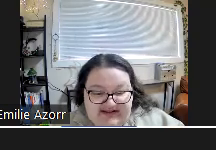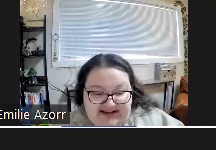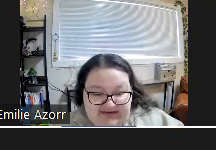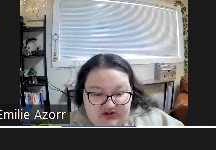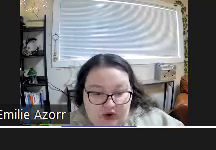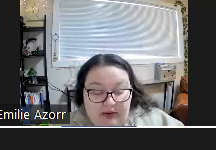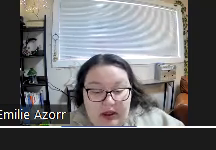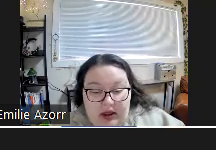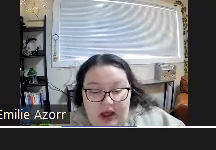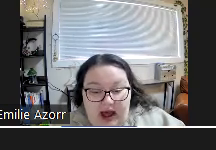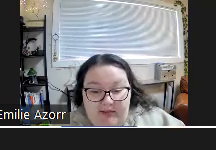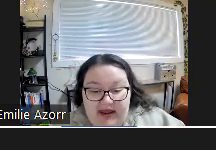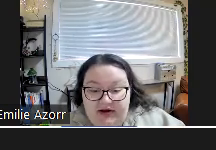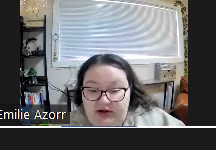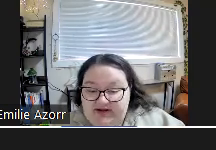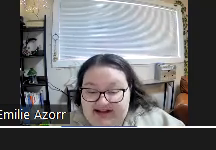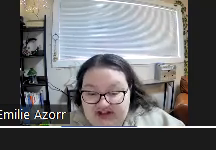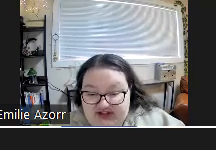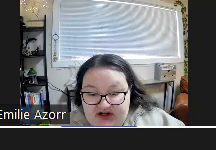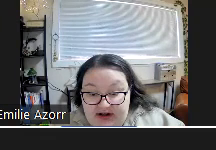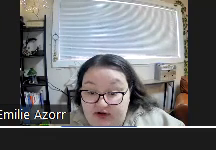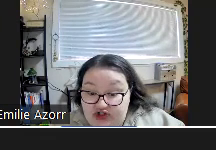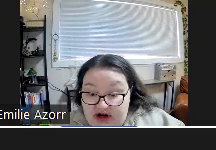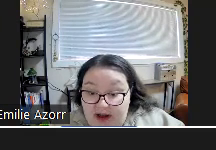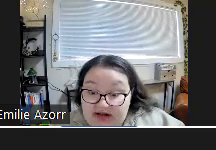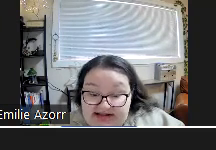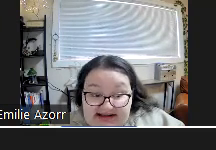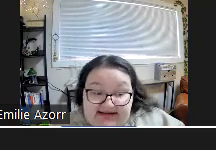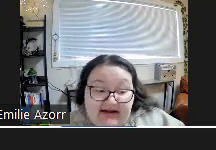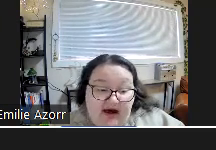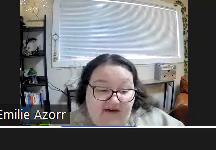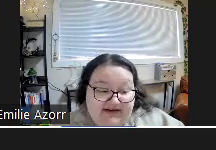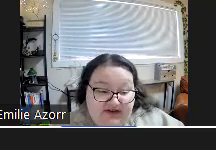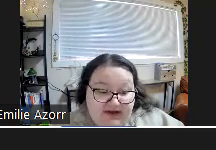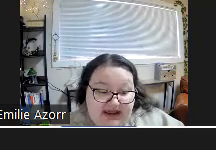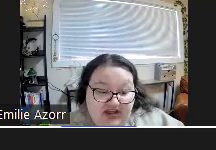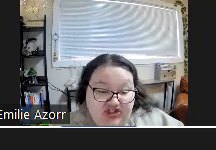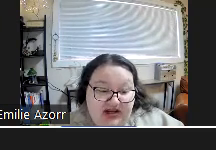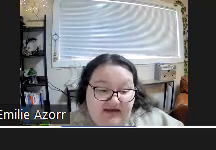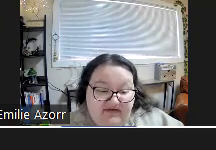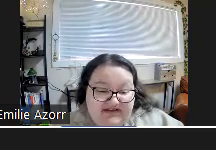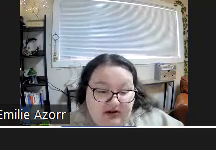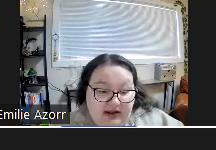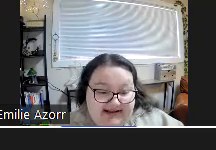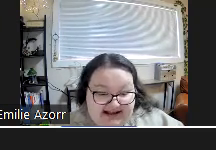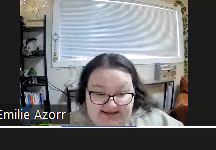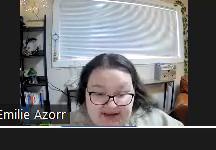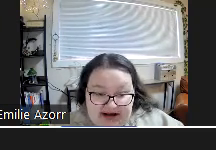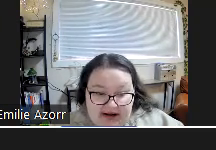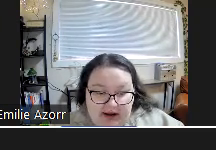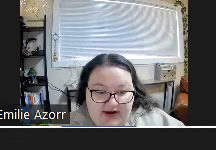other self-assessment tool. It includes sections on inclusionary policies, effective communication, and